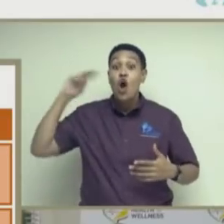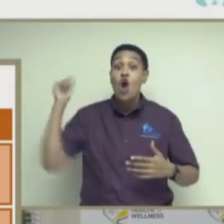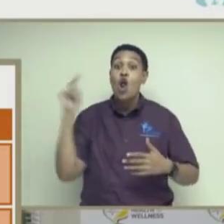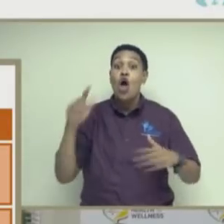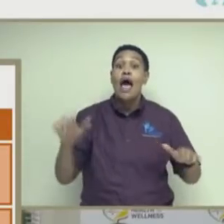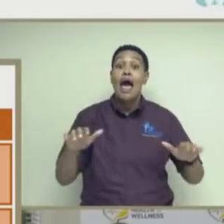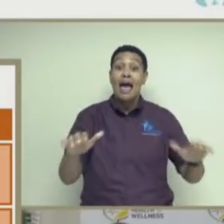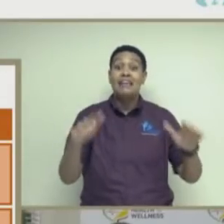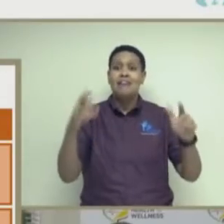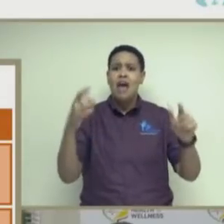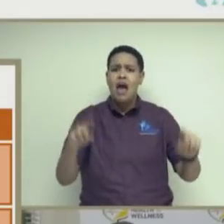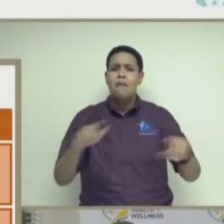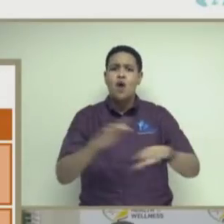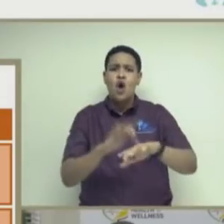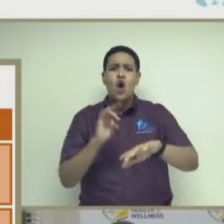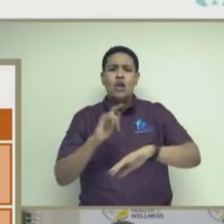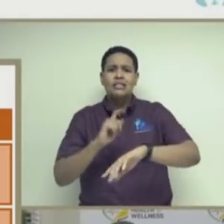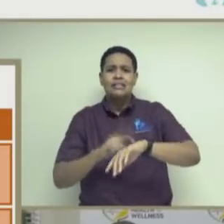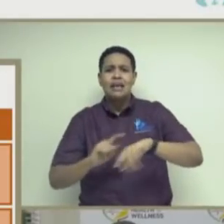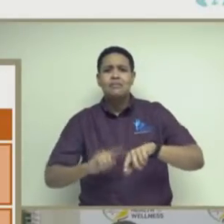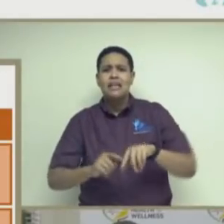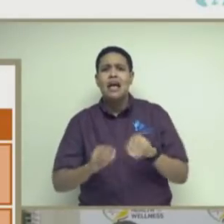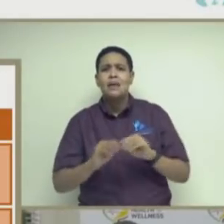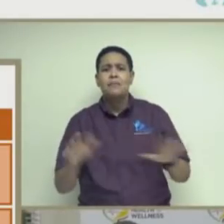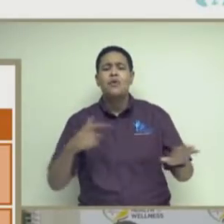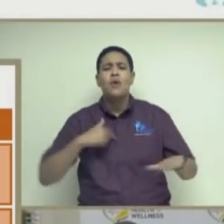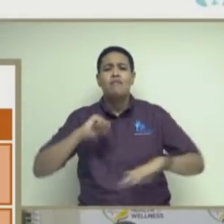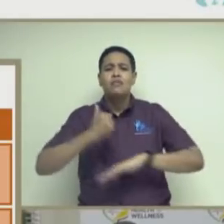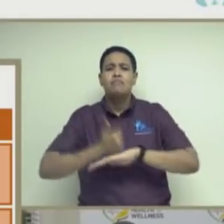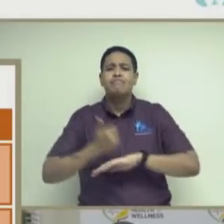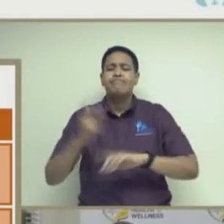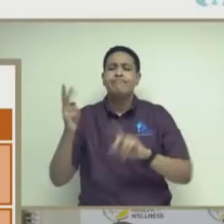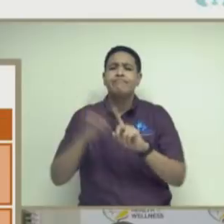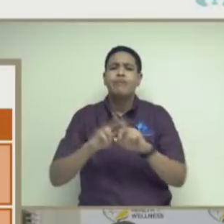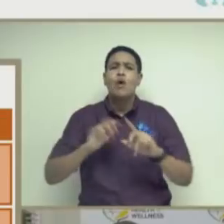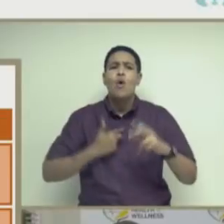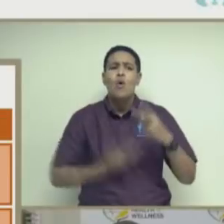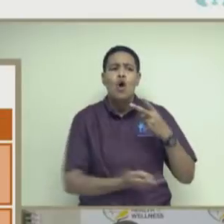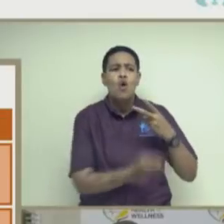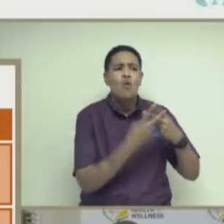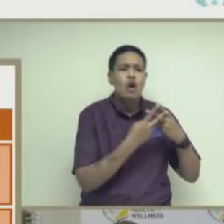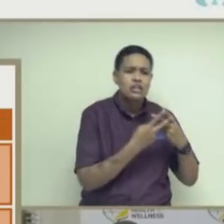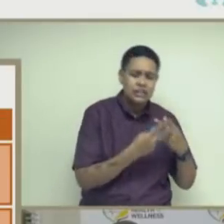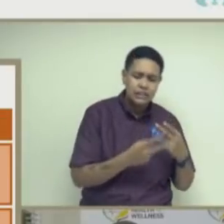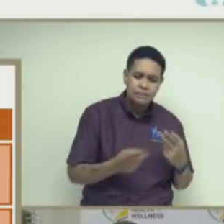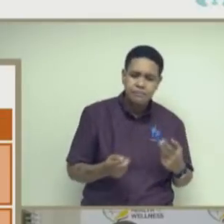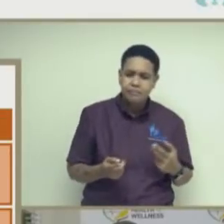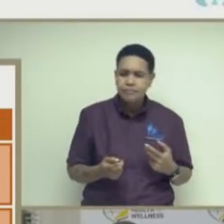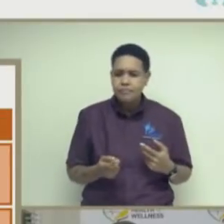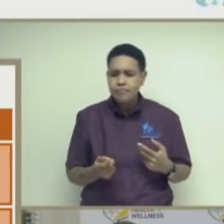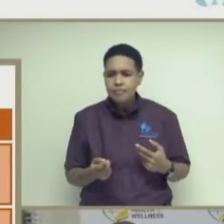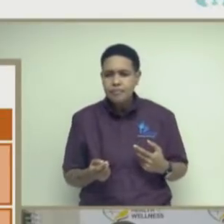days of the epidemic, when we had to implement our quarantine and our